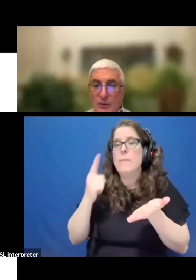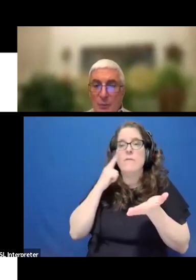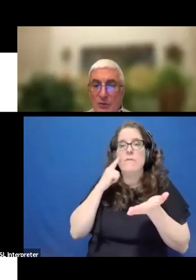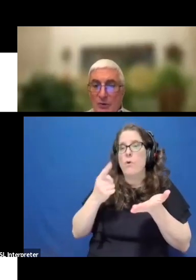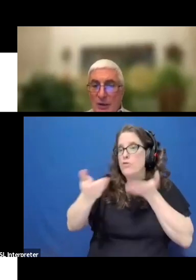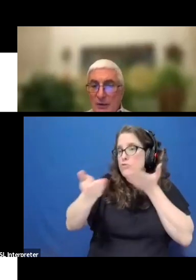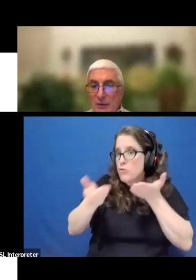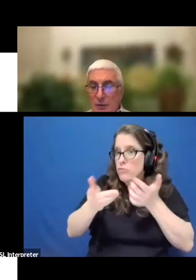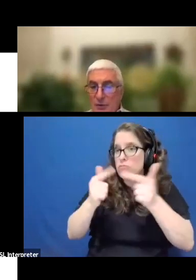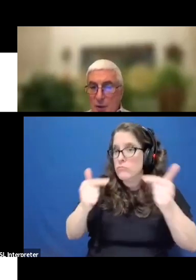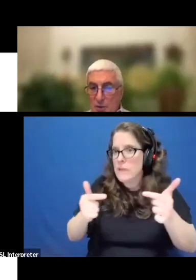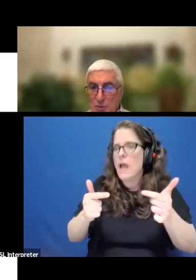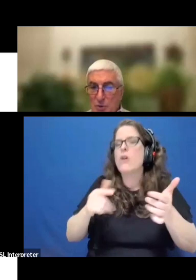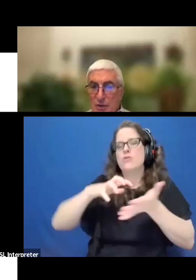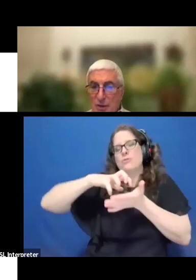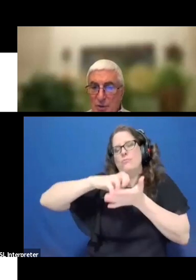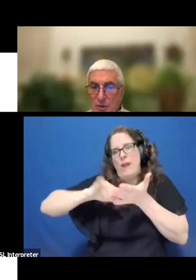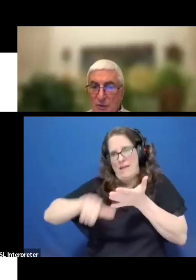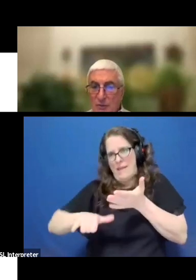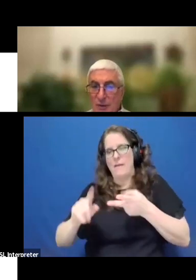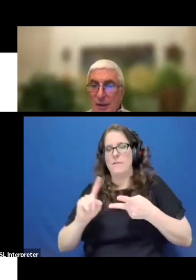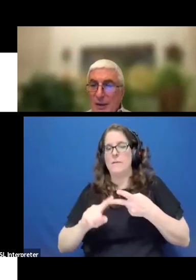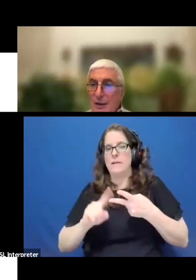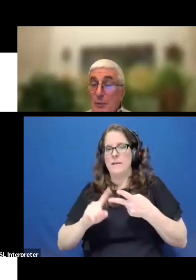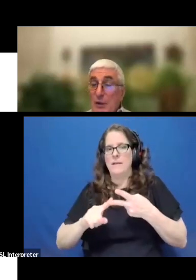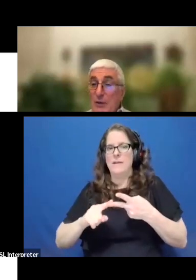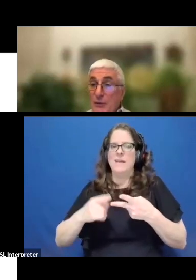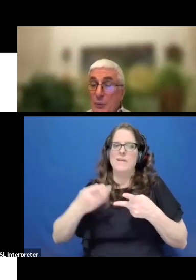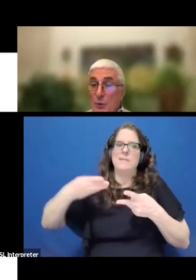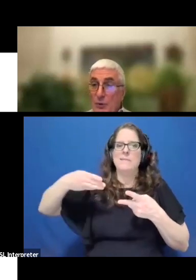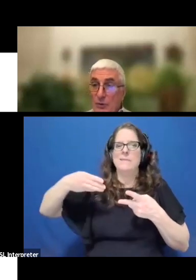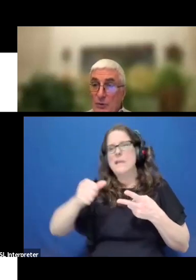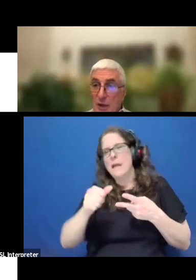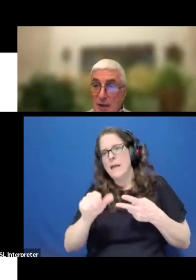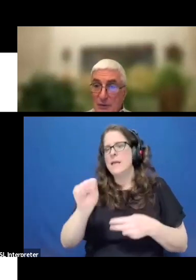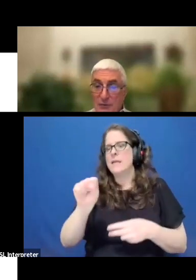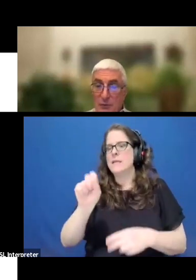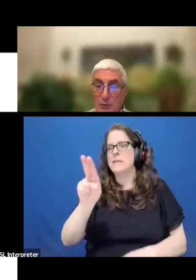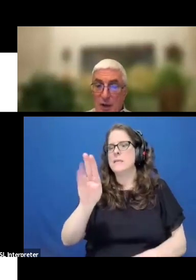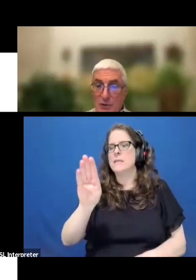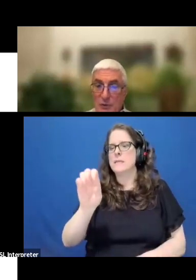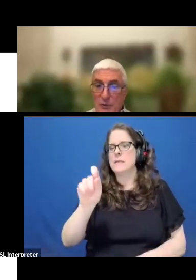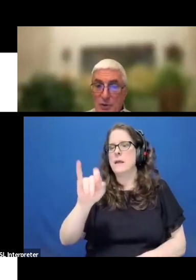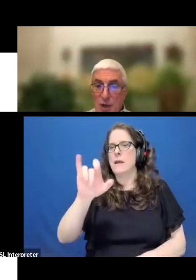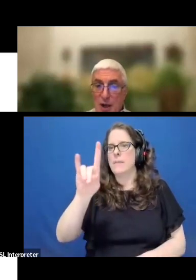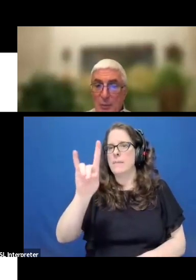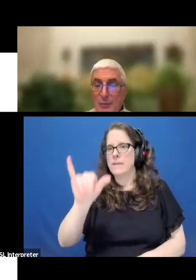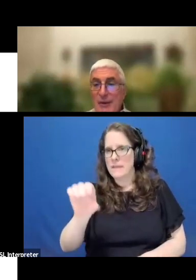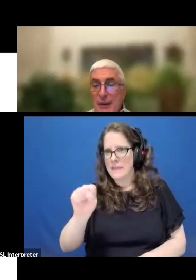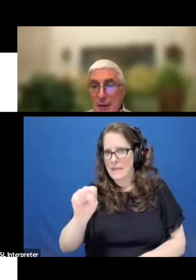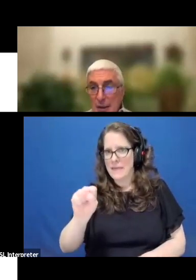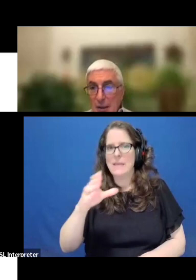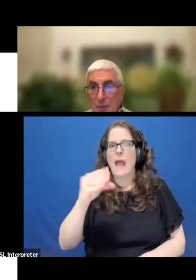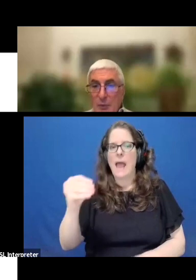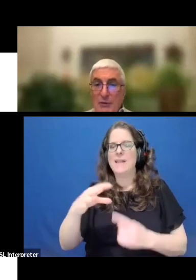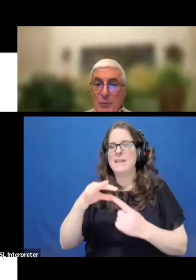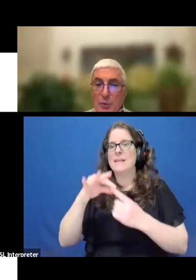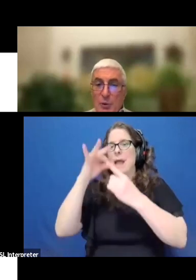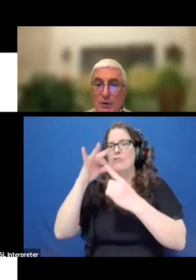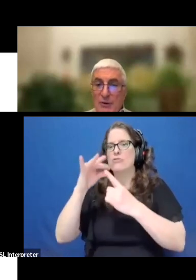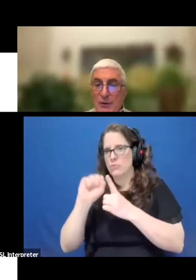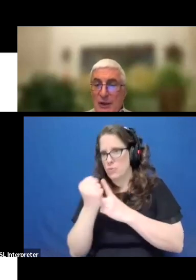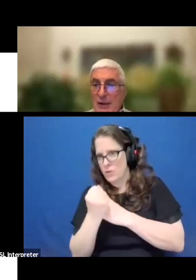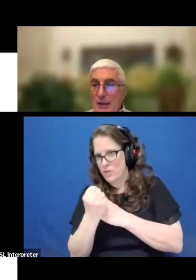called subsidies and special conditions. That means the worker is paid the full wage for their job, but